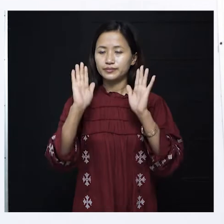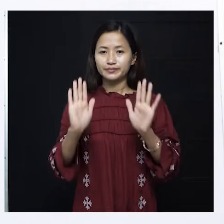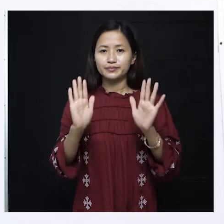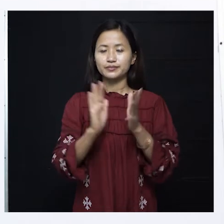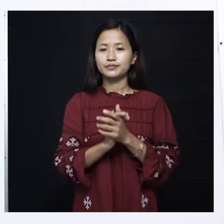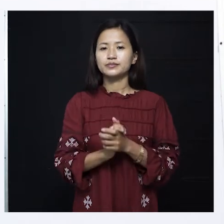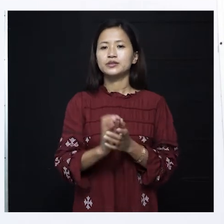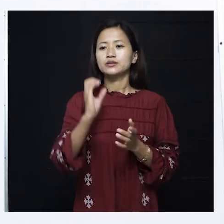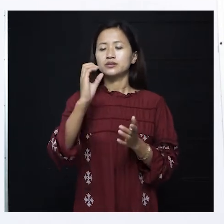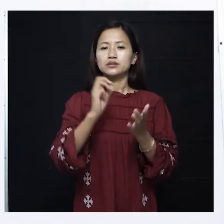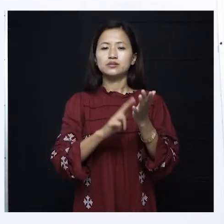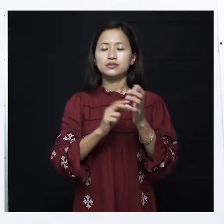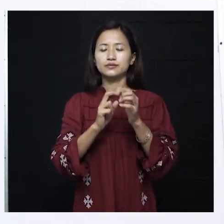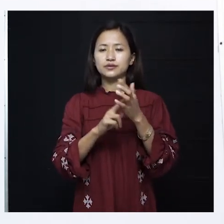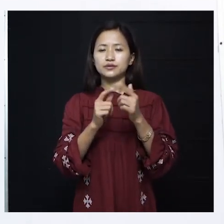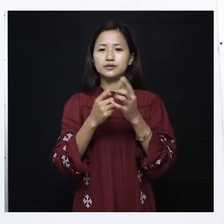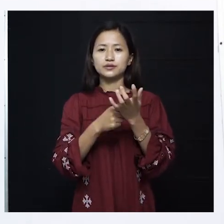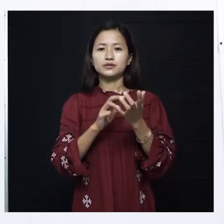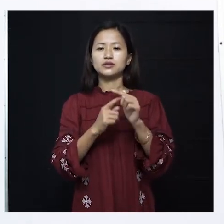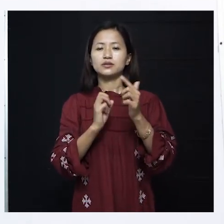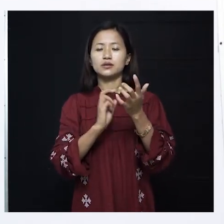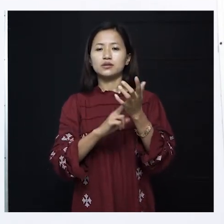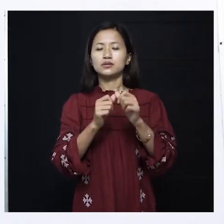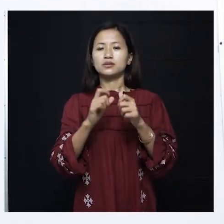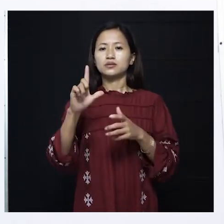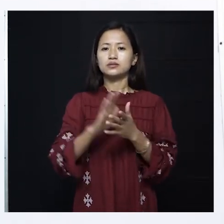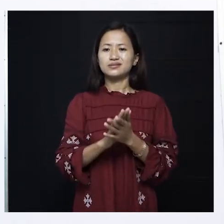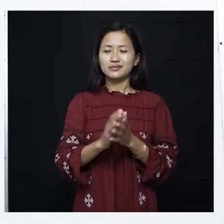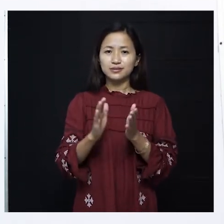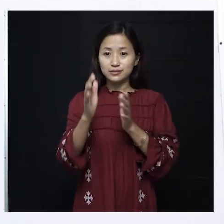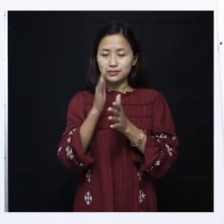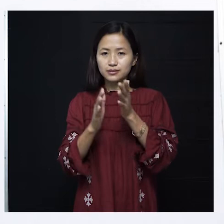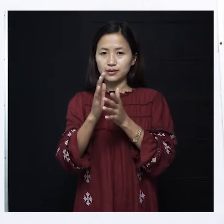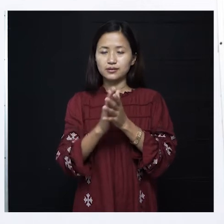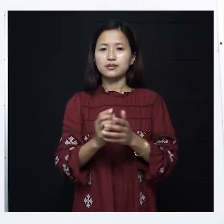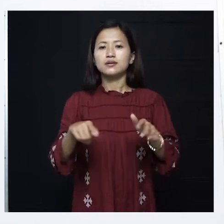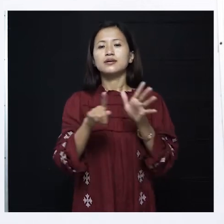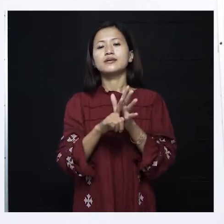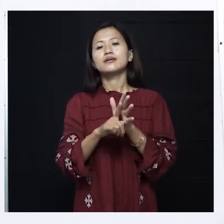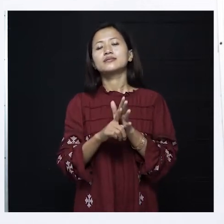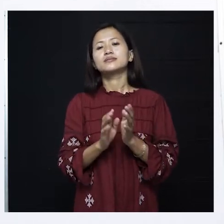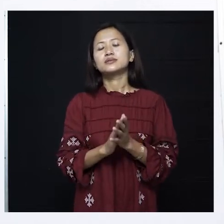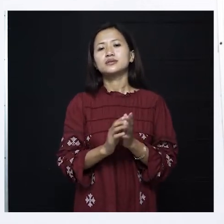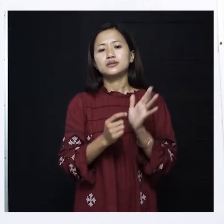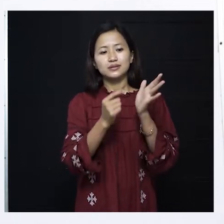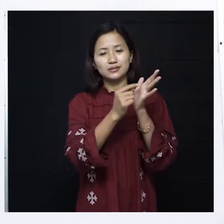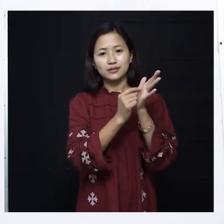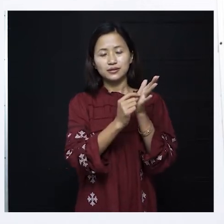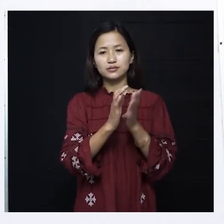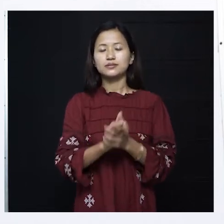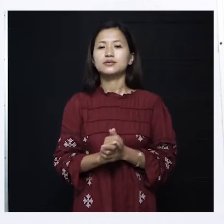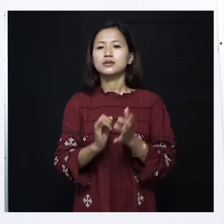these conventional sign and symbols. Okay, conventional sign and